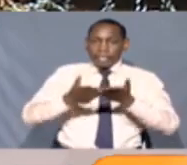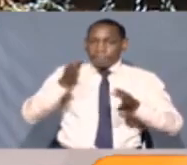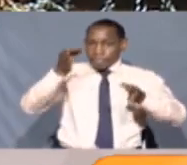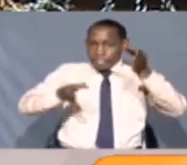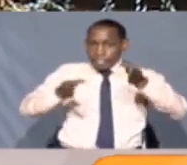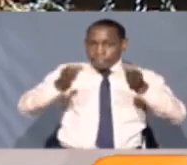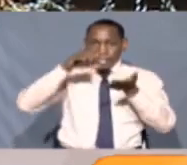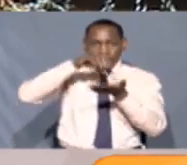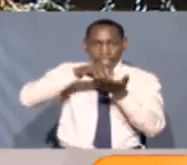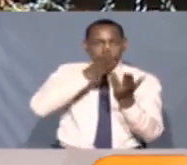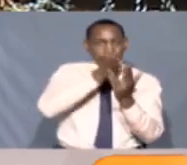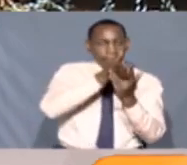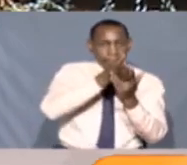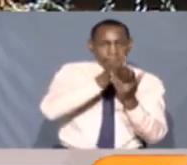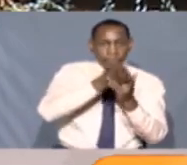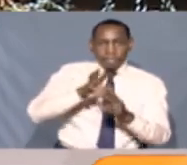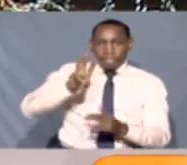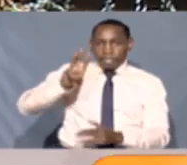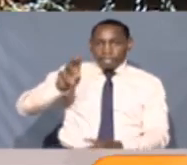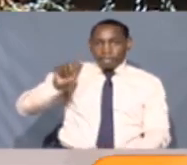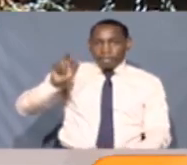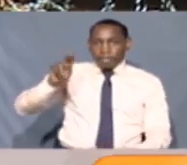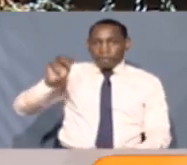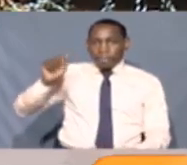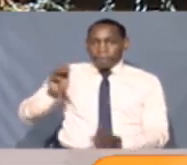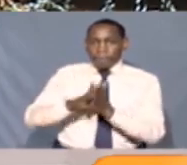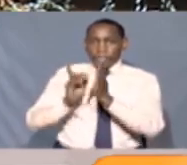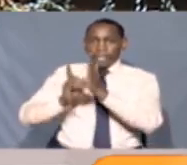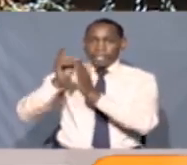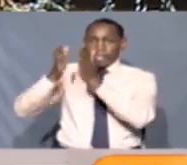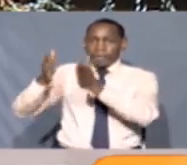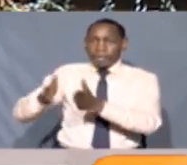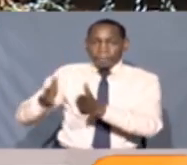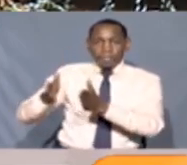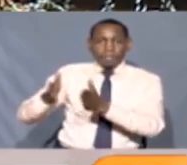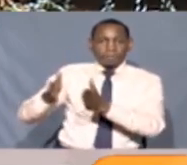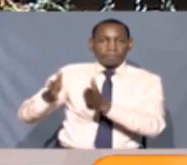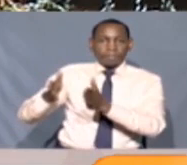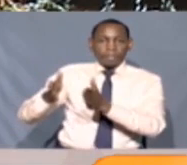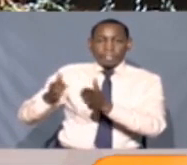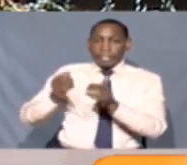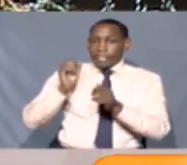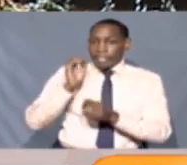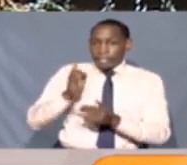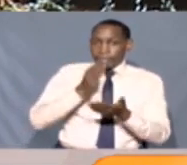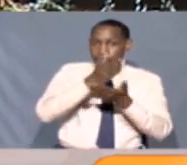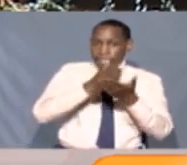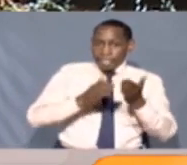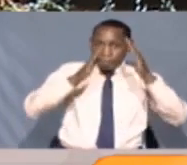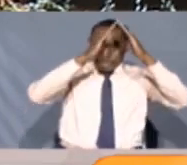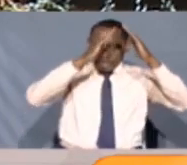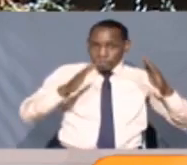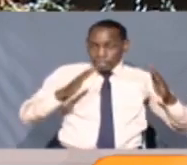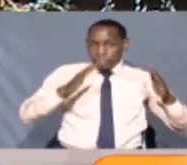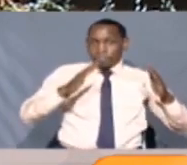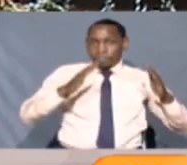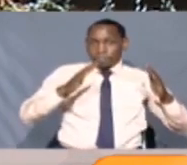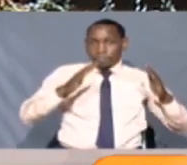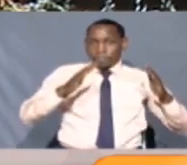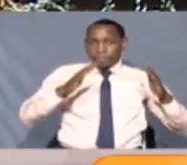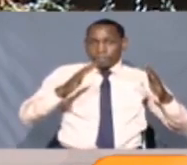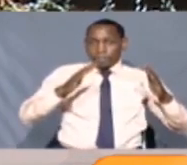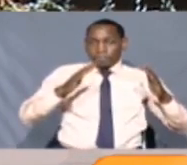a case between WARMA and the developer, Superior Homes, on whether some of the houses